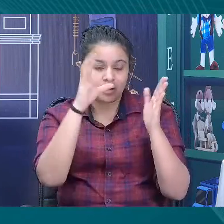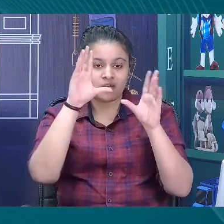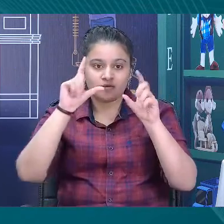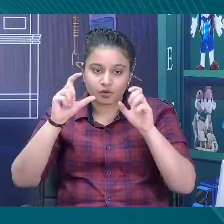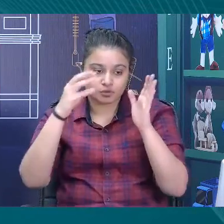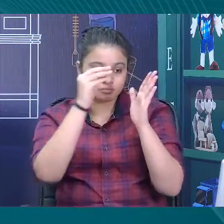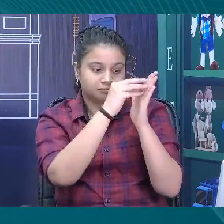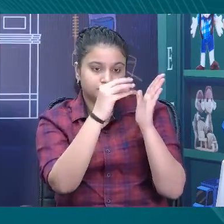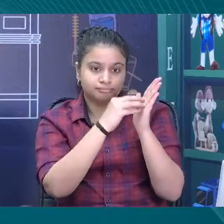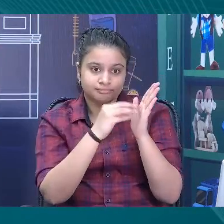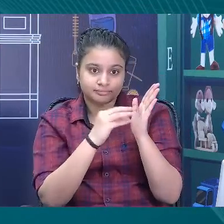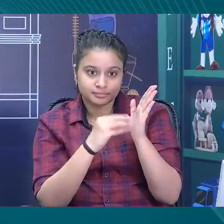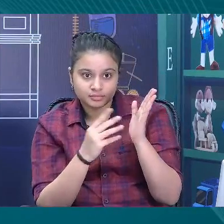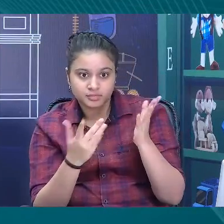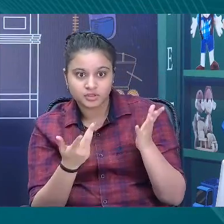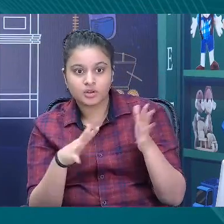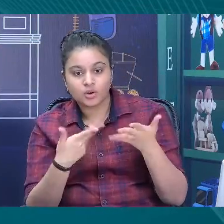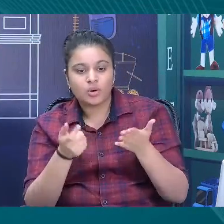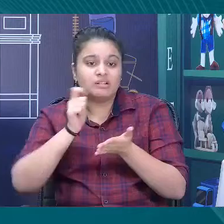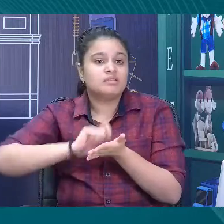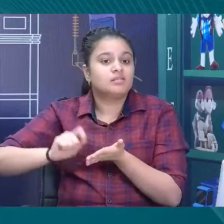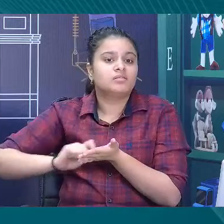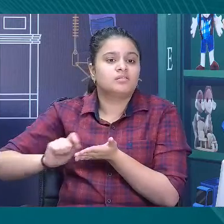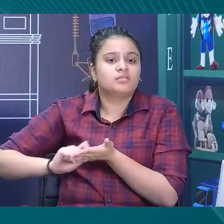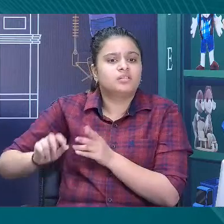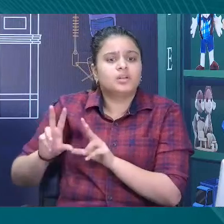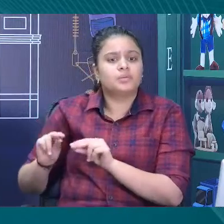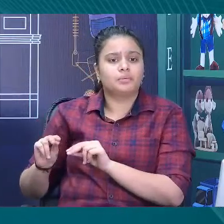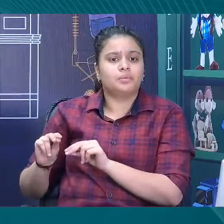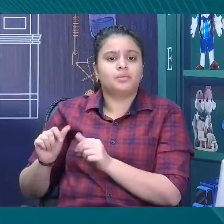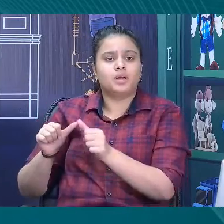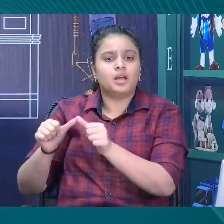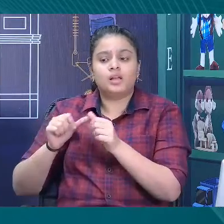pictorials than with a huge essay type answer,